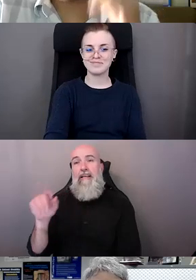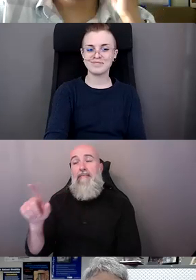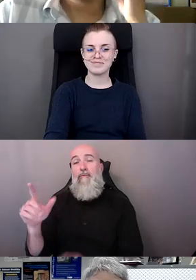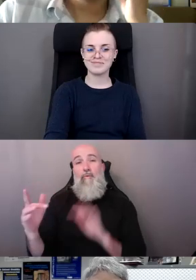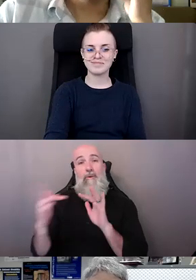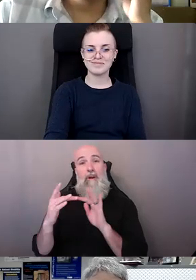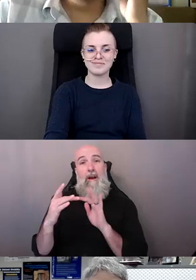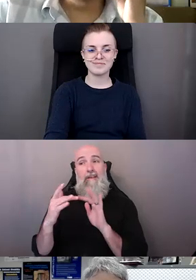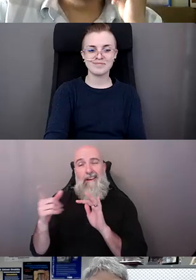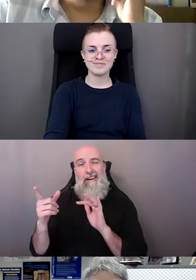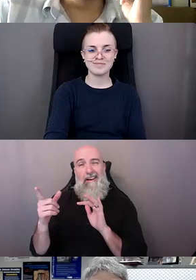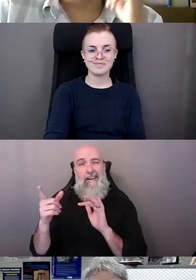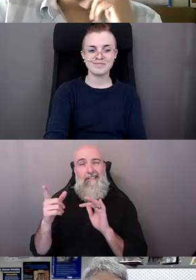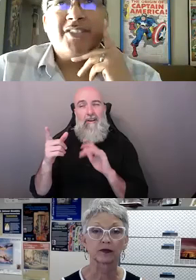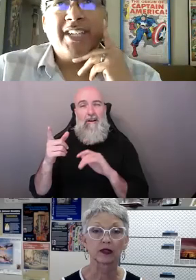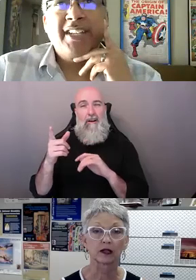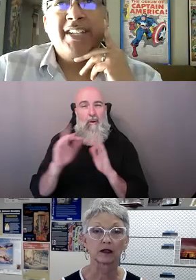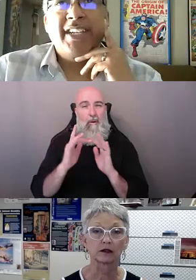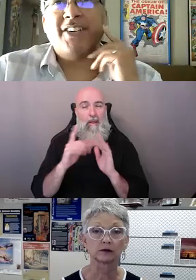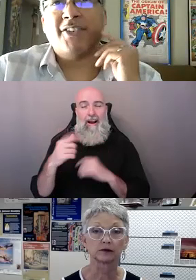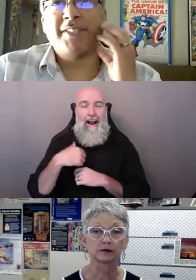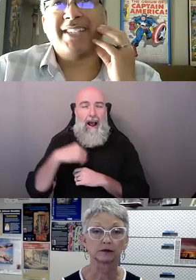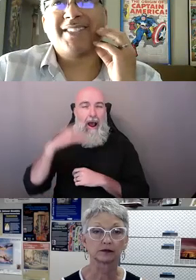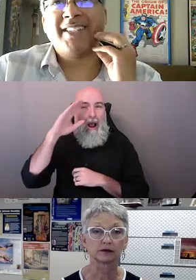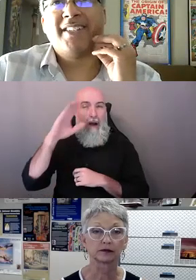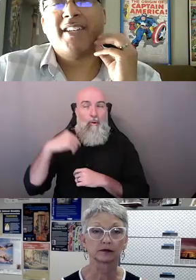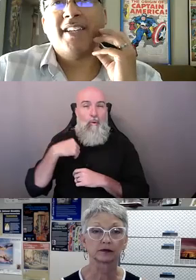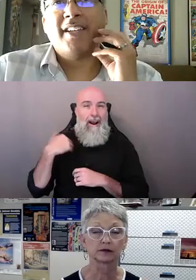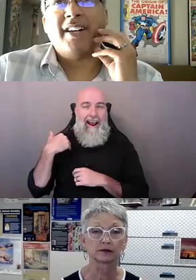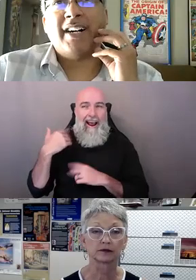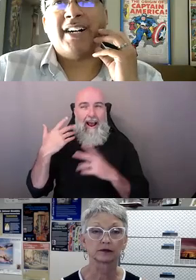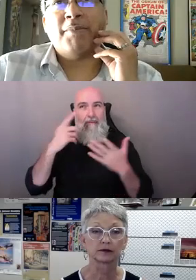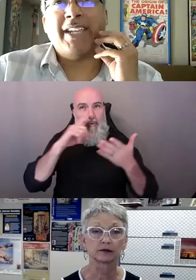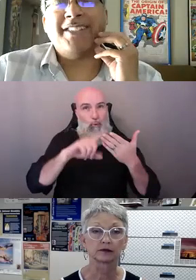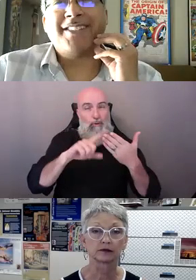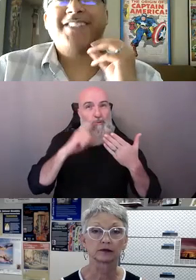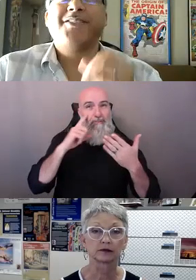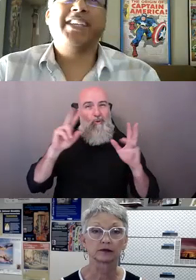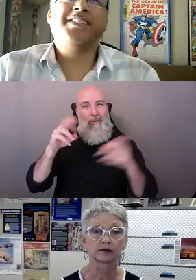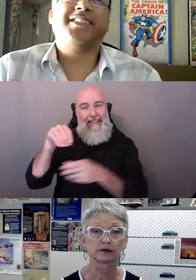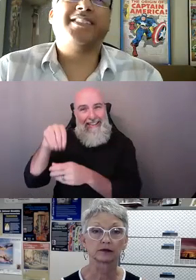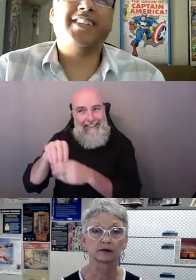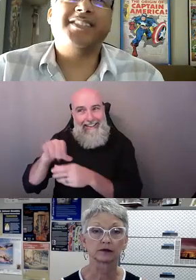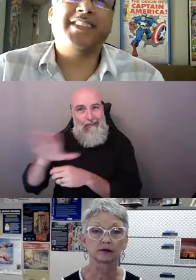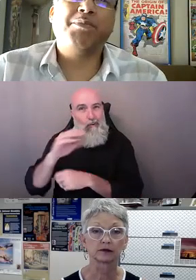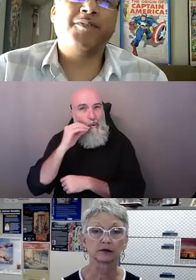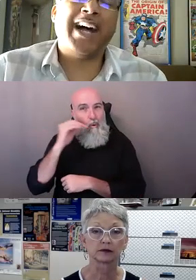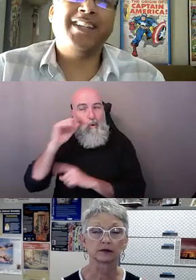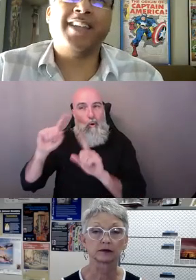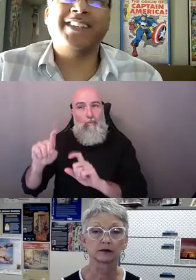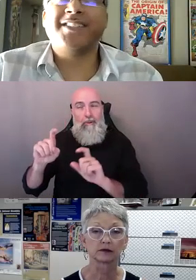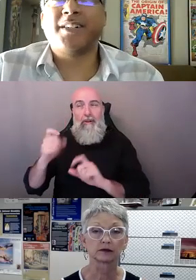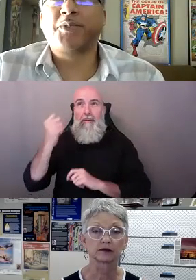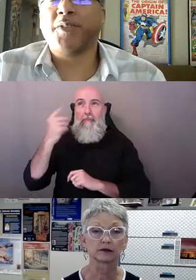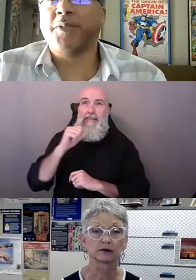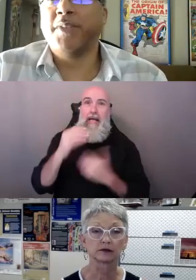know that, I know we've been doing research on getting in-home testing. And it's not so easy as to say state provided. A